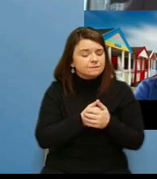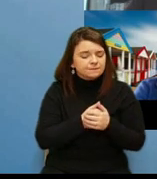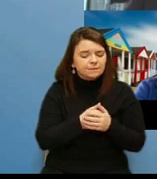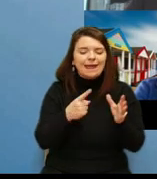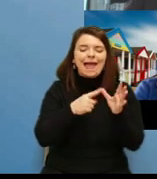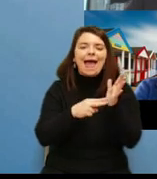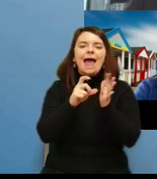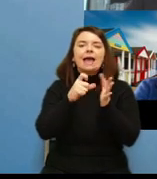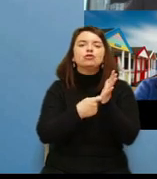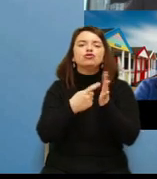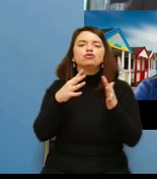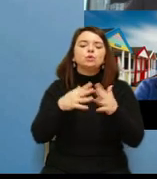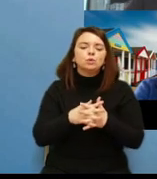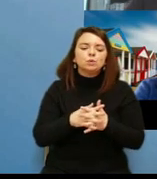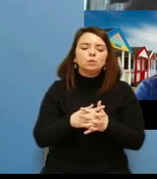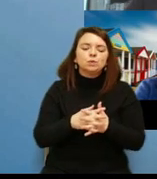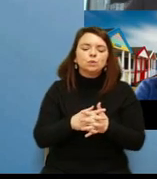made is well understood.